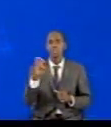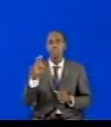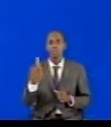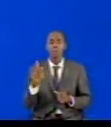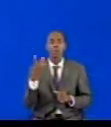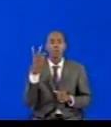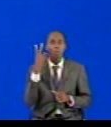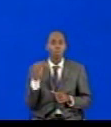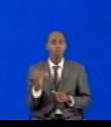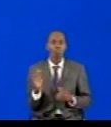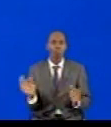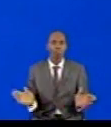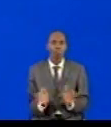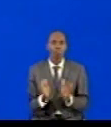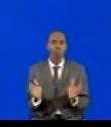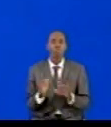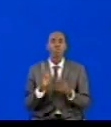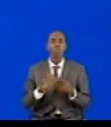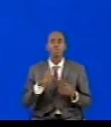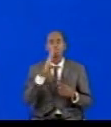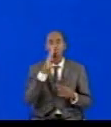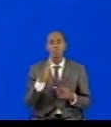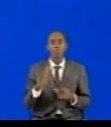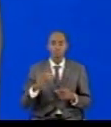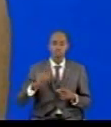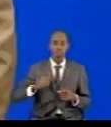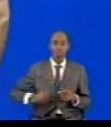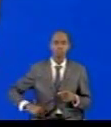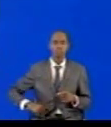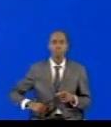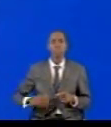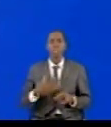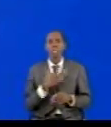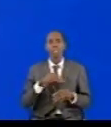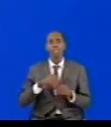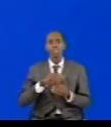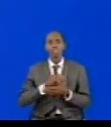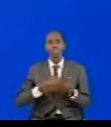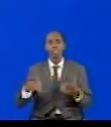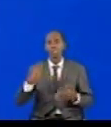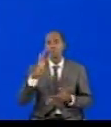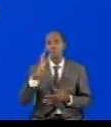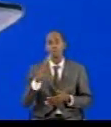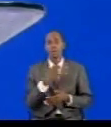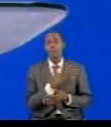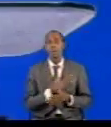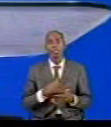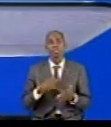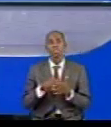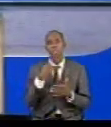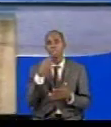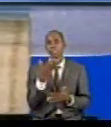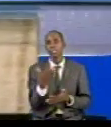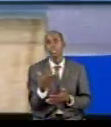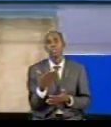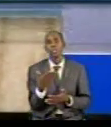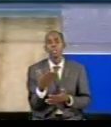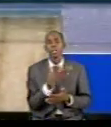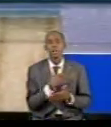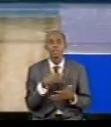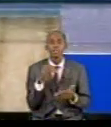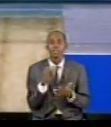compelled to be circumcised. And then in verse 4, it tells us,